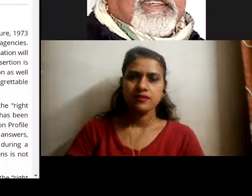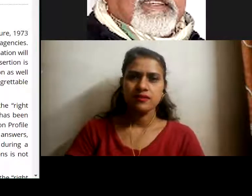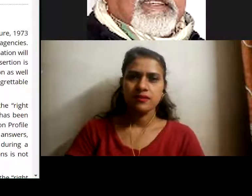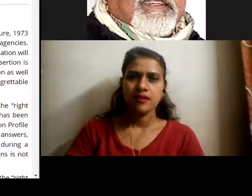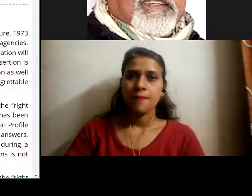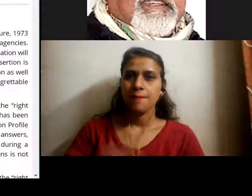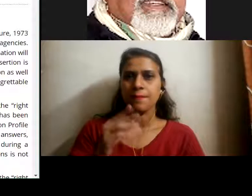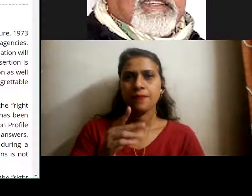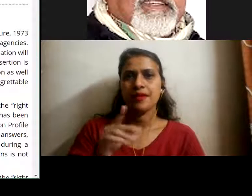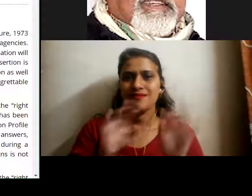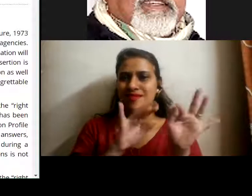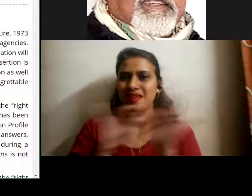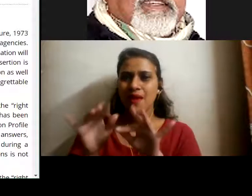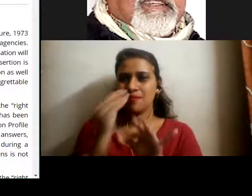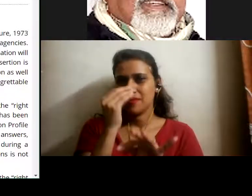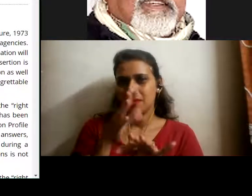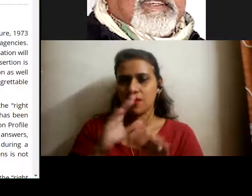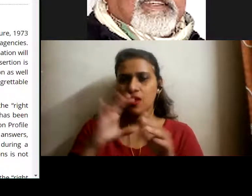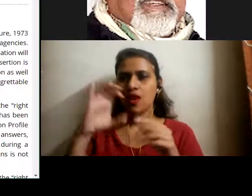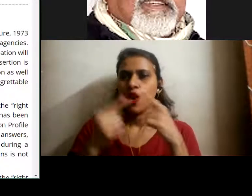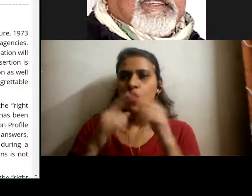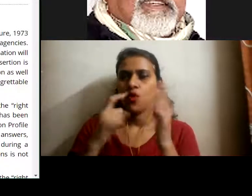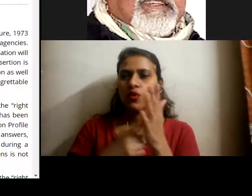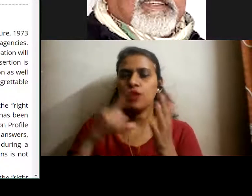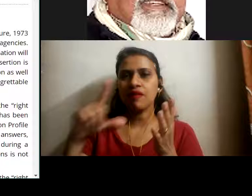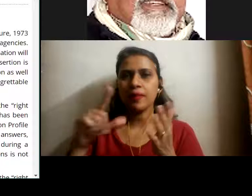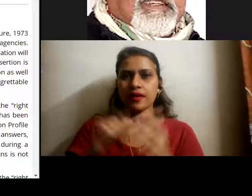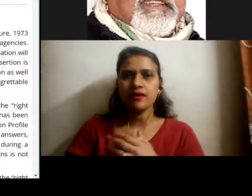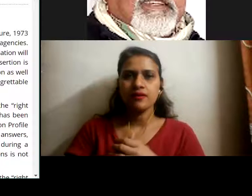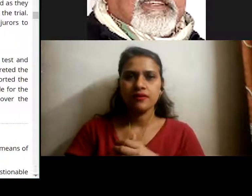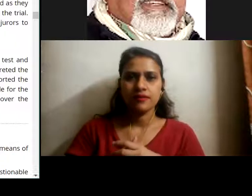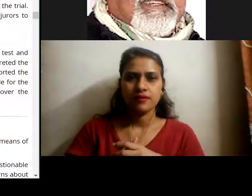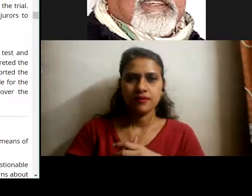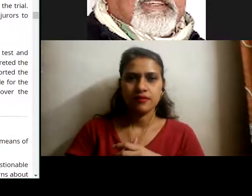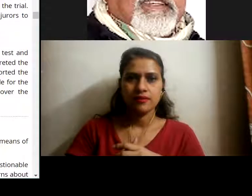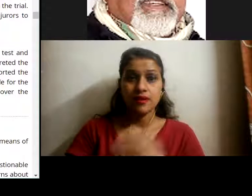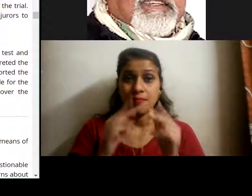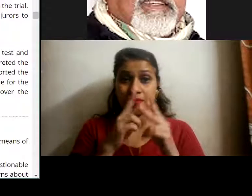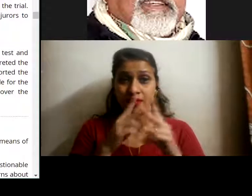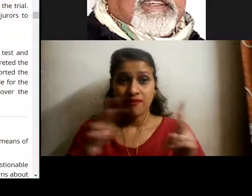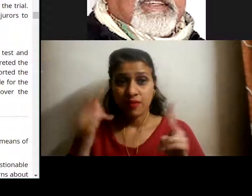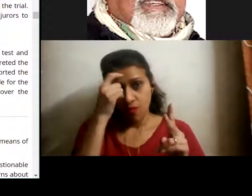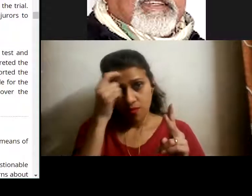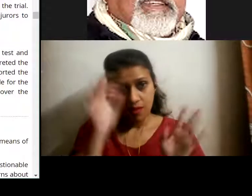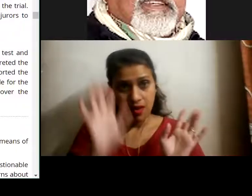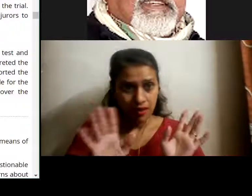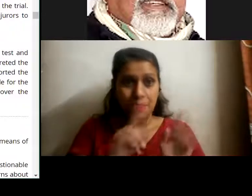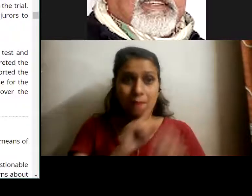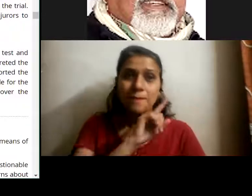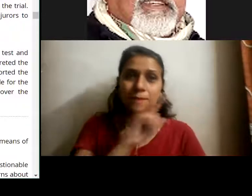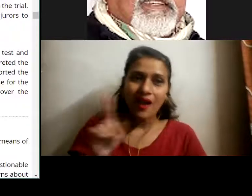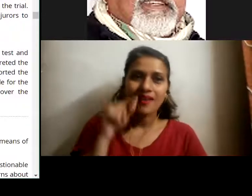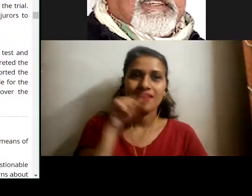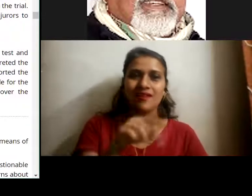by typing issues. So as we can see again, there are so many issues here, right? But